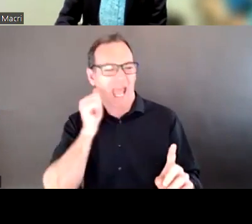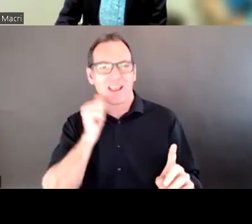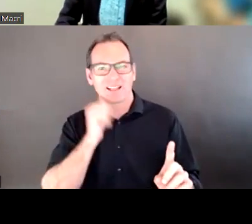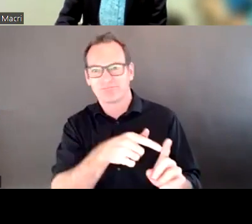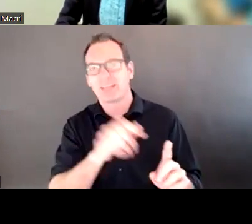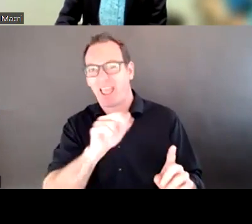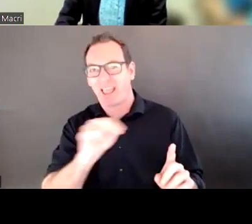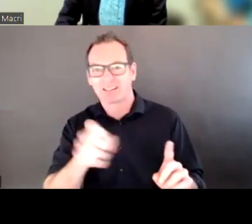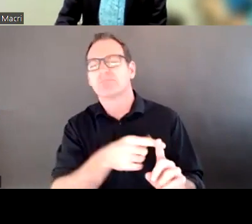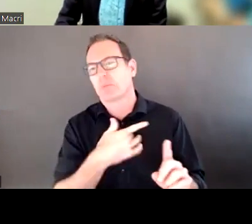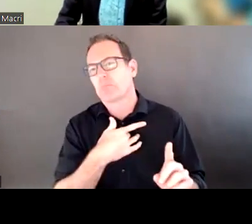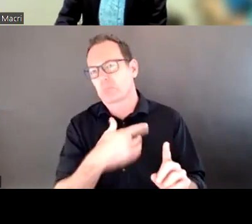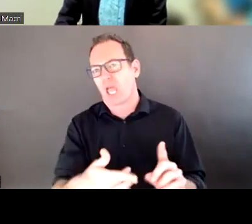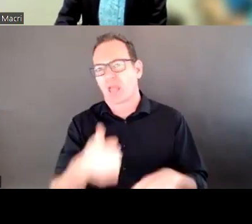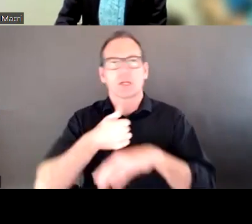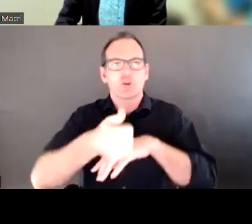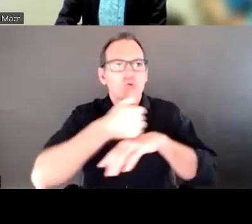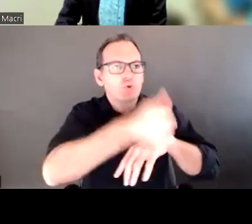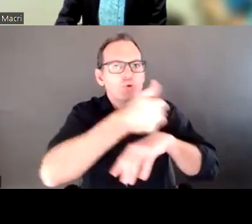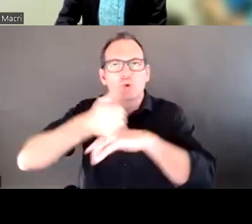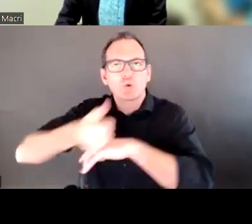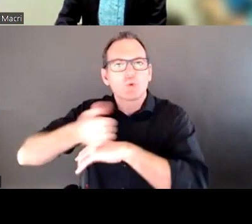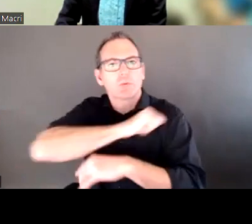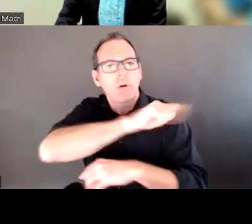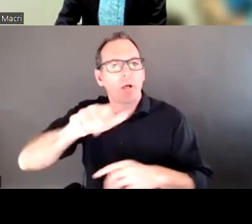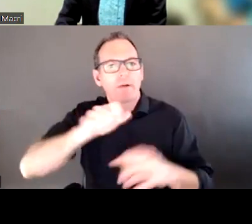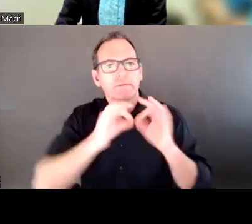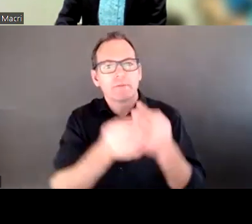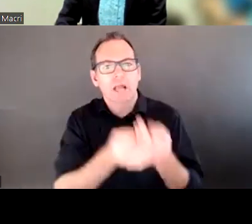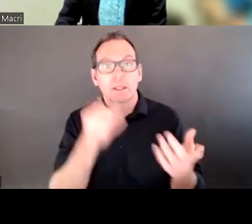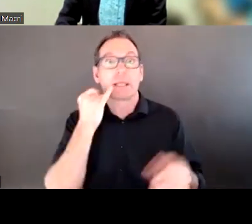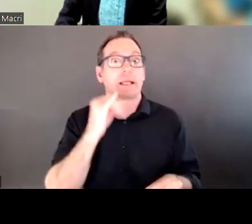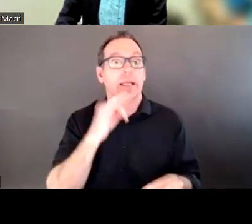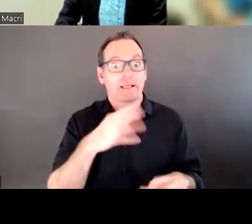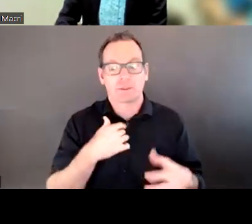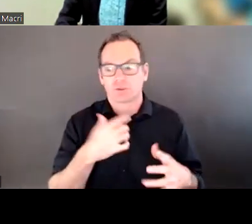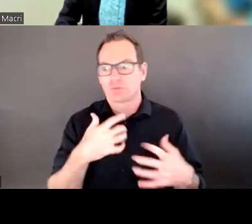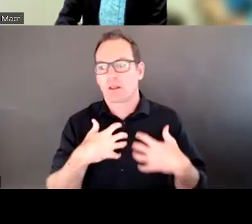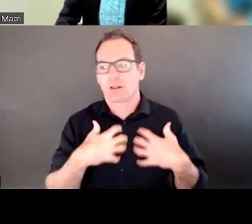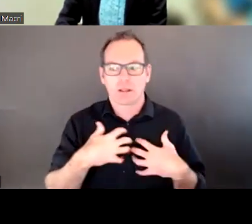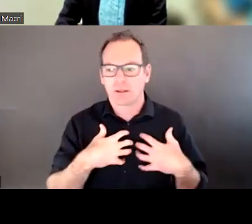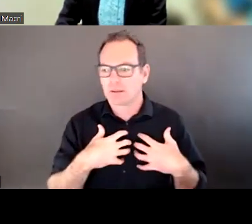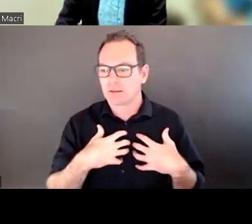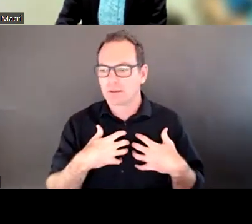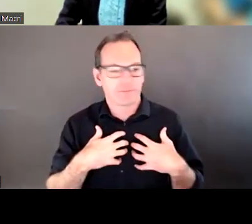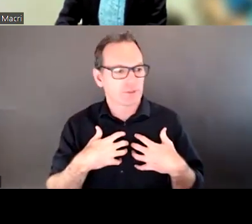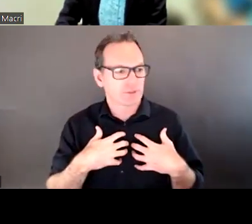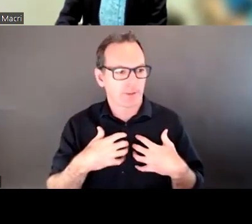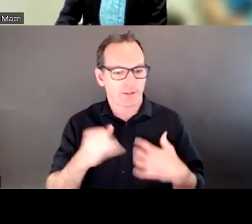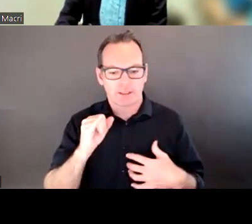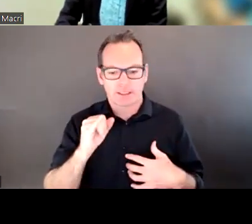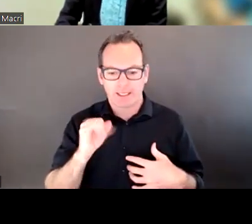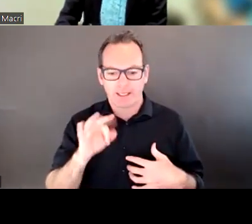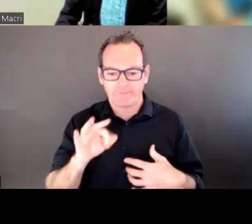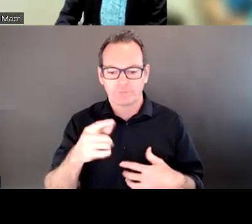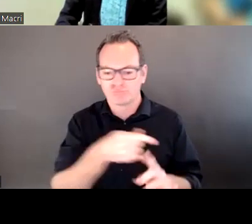entire family, of stealing her money when she is unwell. And the nephew also shared that he is the